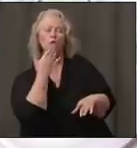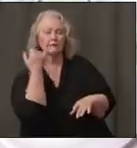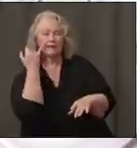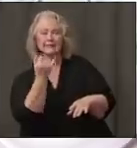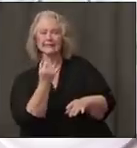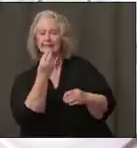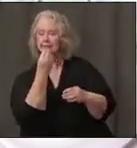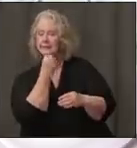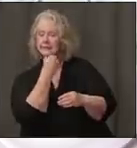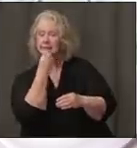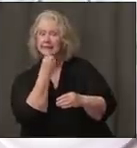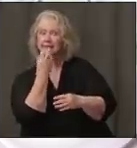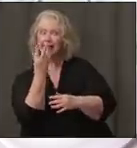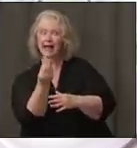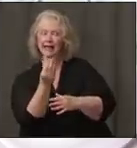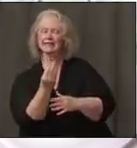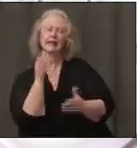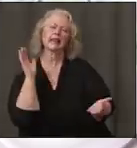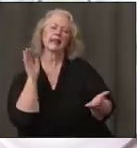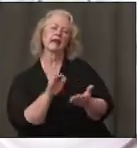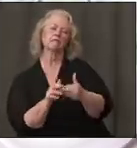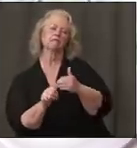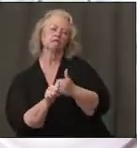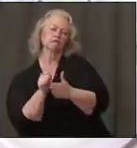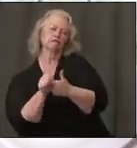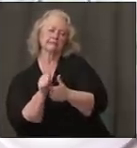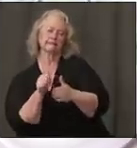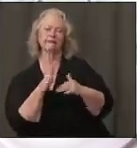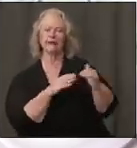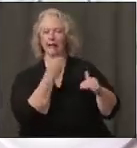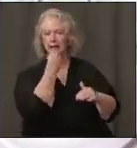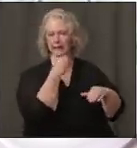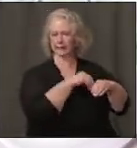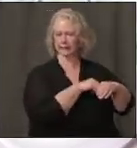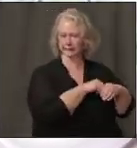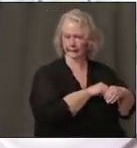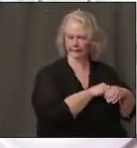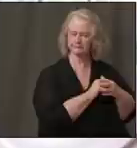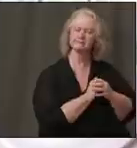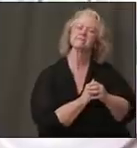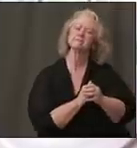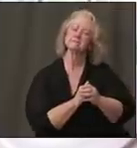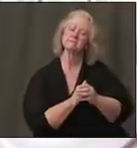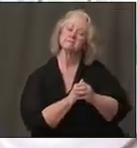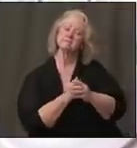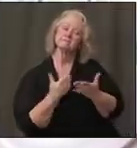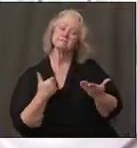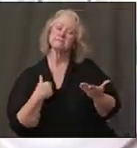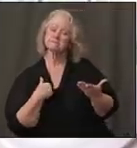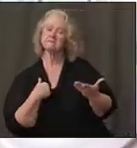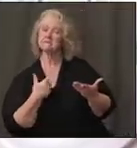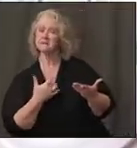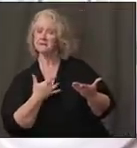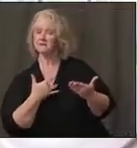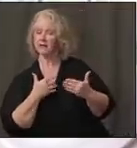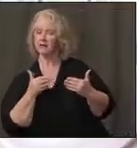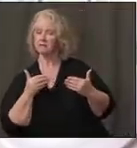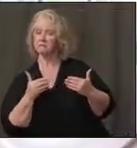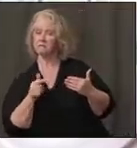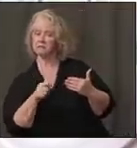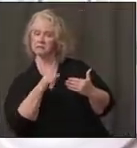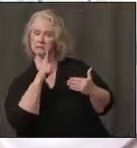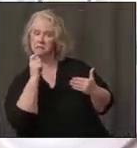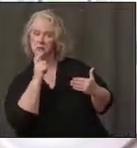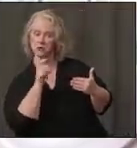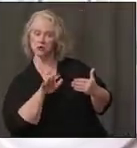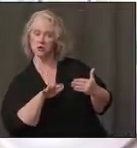there's a lower risk of transmission outdoors versus indoors. My hope is that as we move into the summer, there